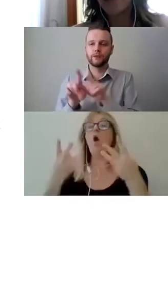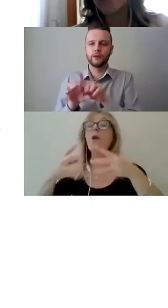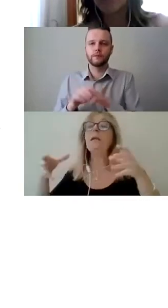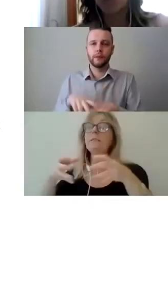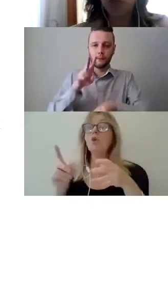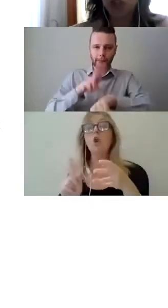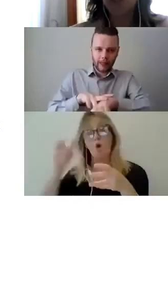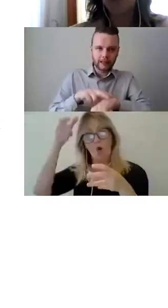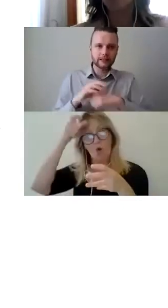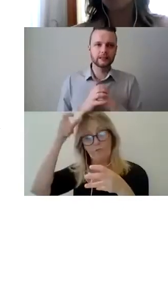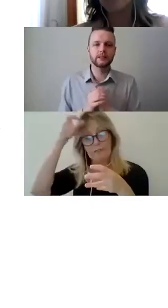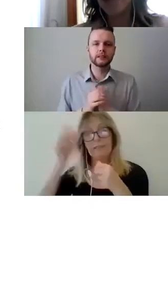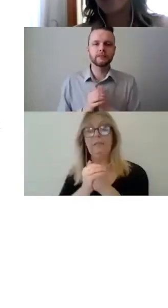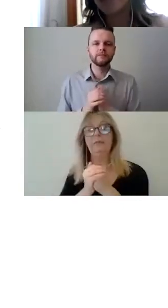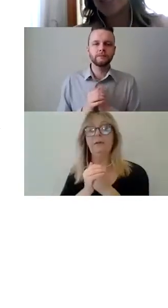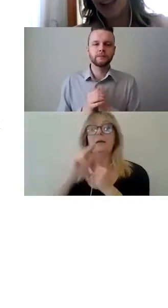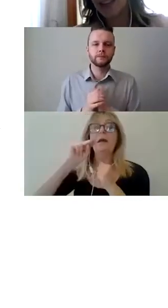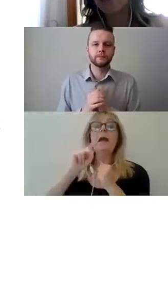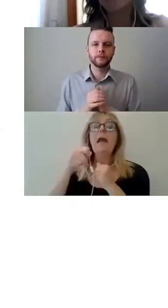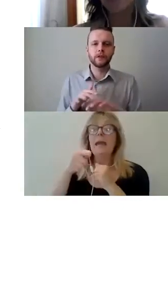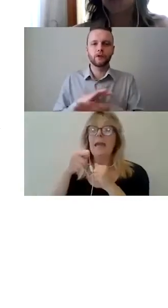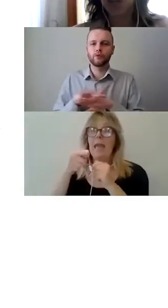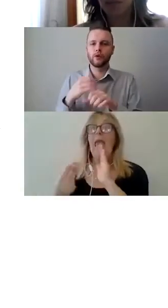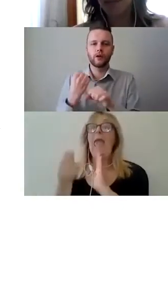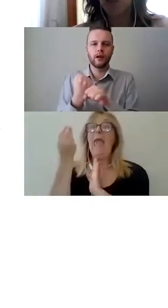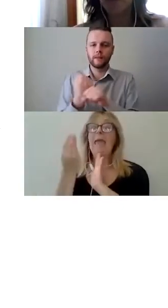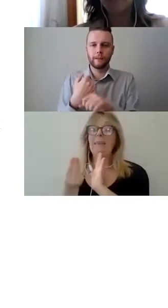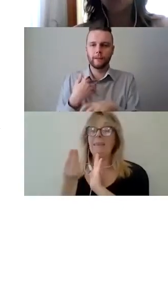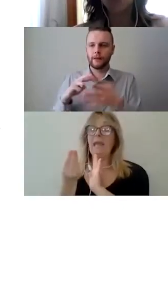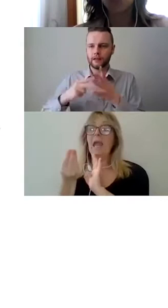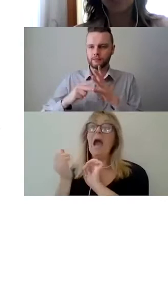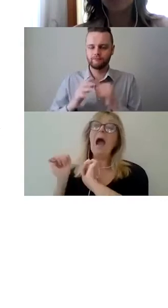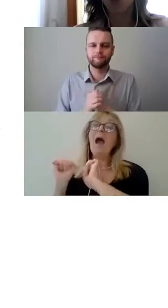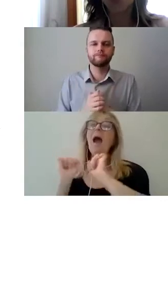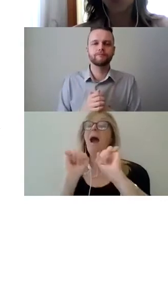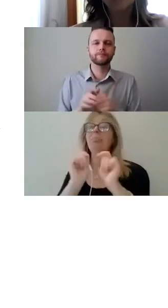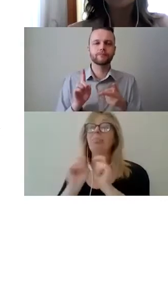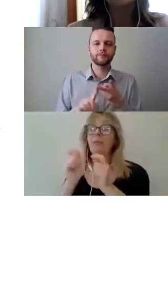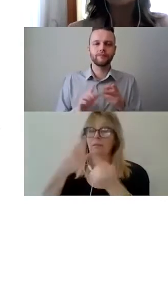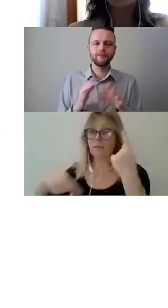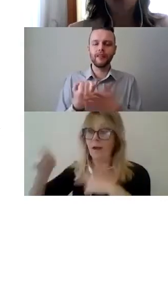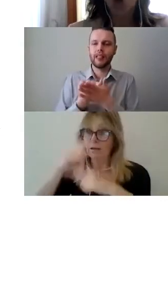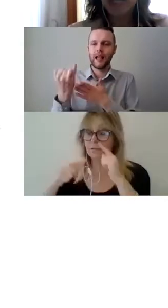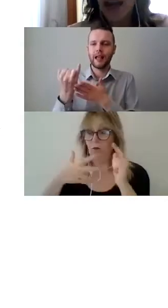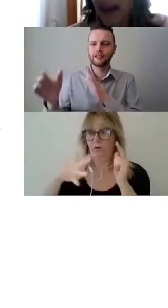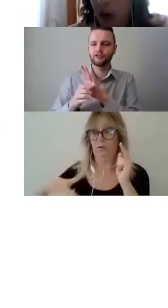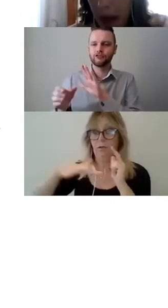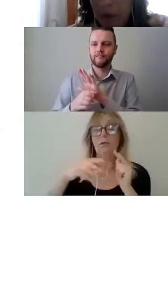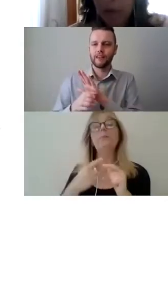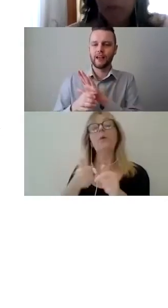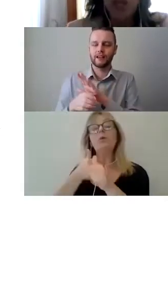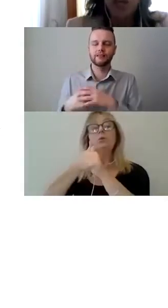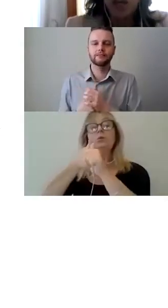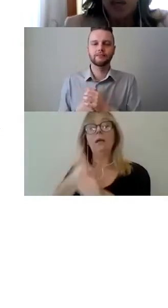police, non-governmental organizations, and the anti-trafficking authority, which has